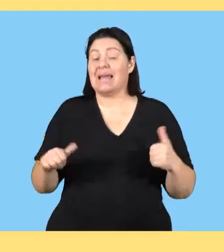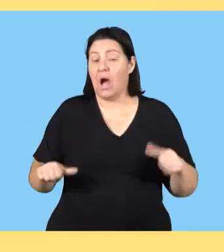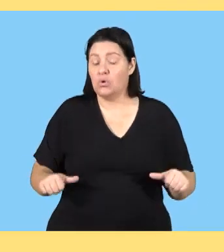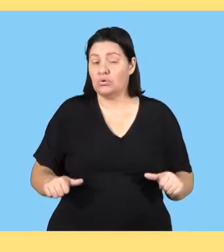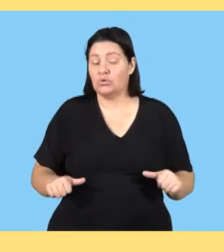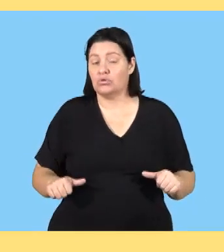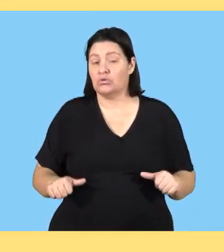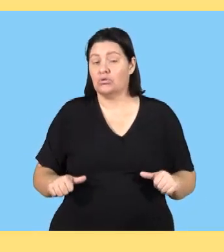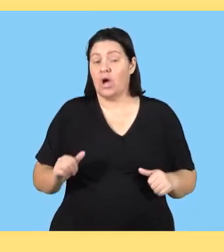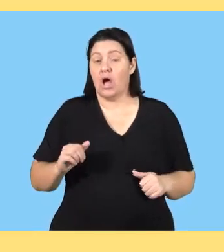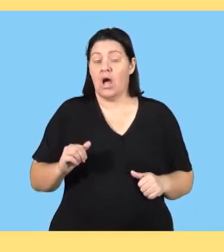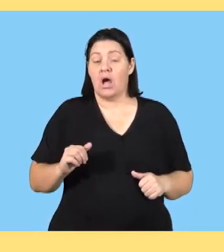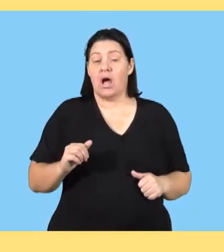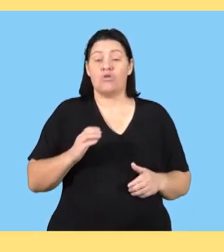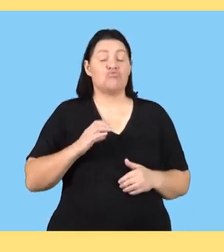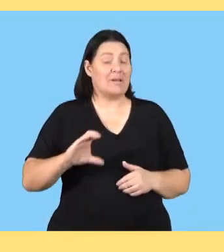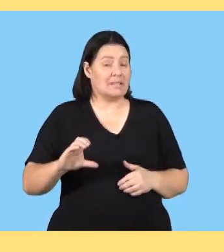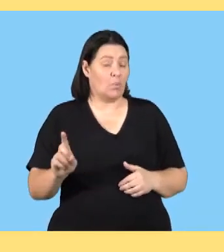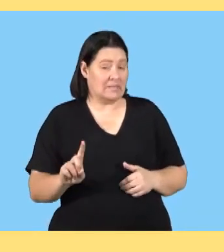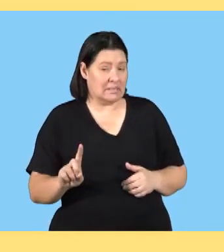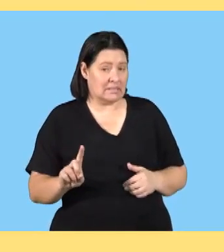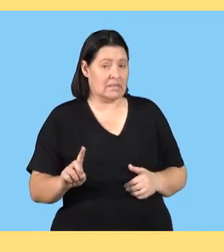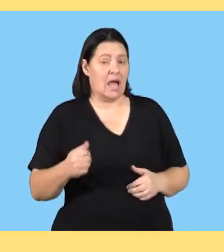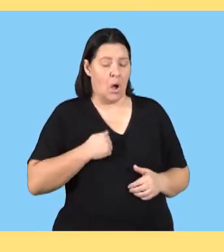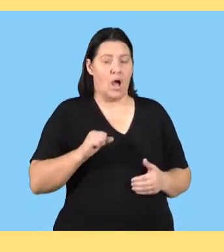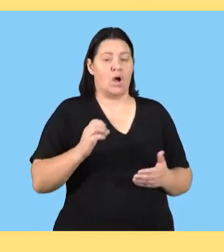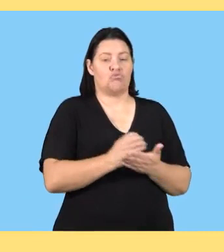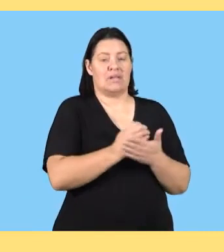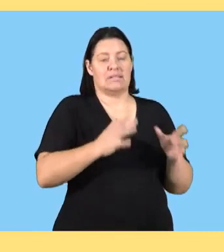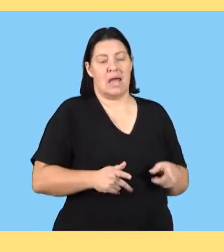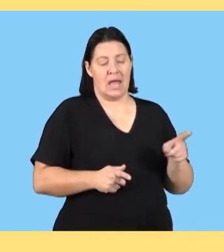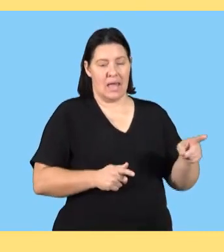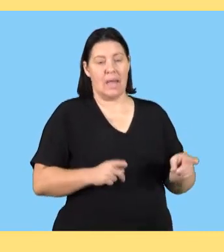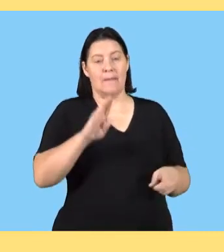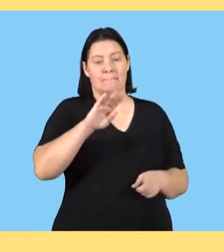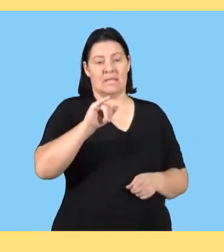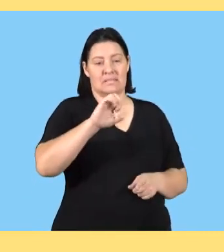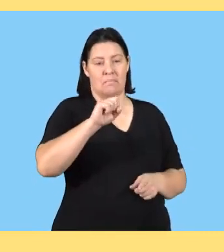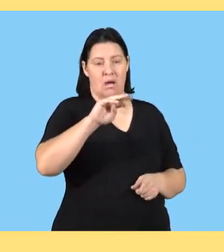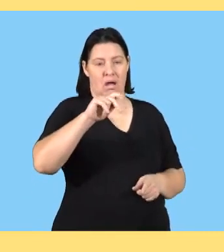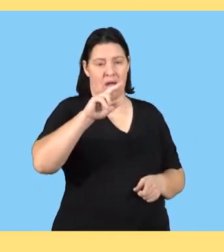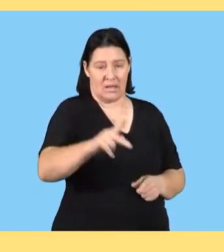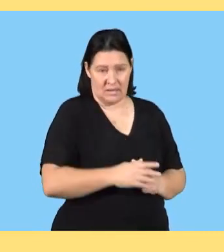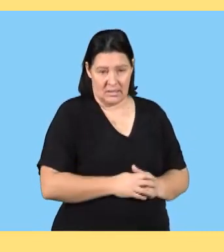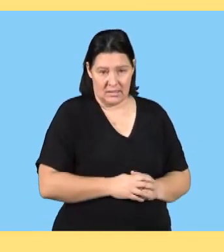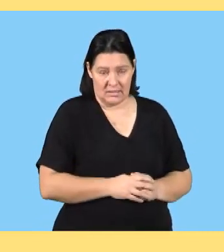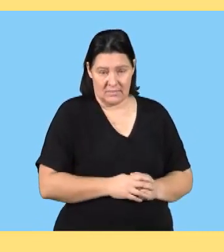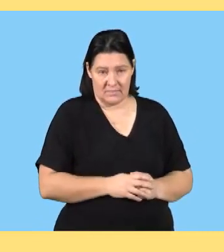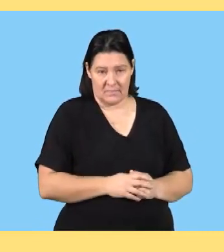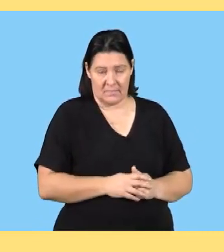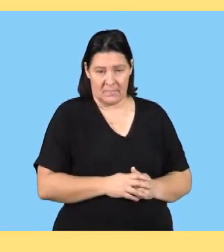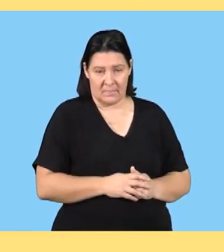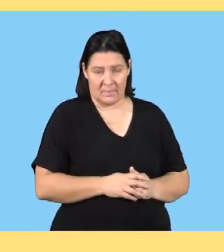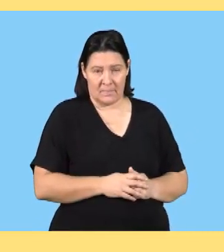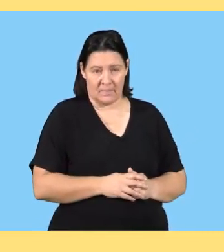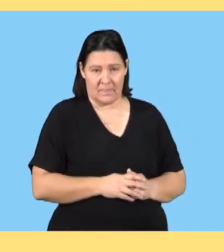account to be credited in this case becomes our creditor, Bismarck. Okay, our creditor